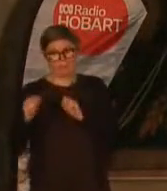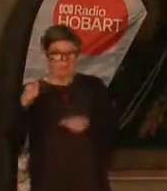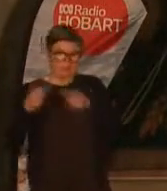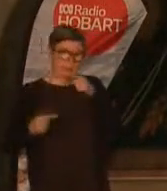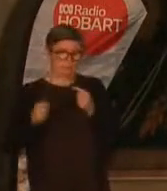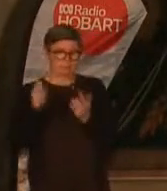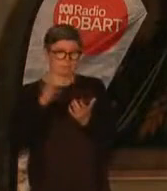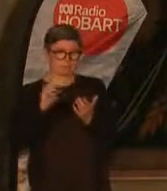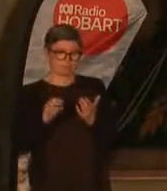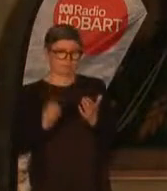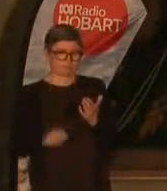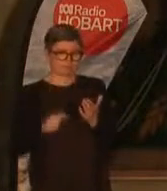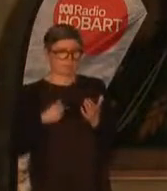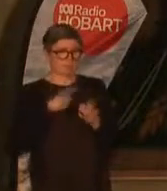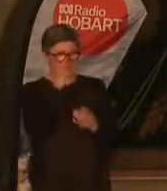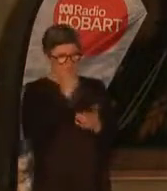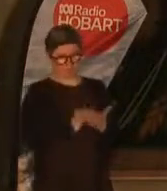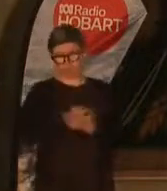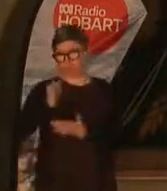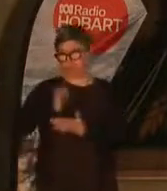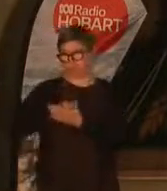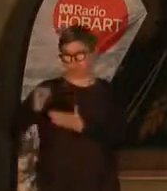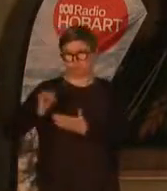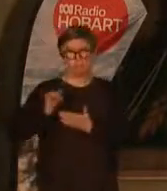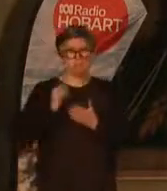lot of kickback. But